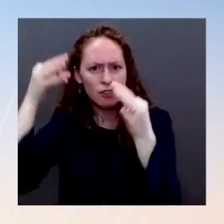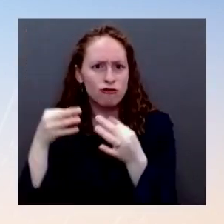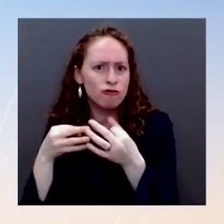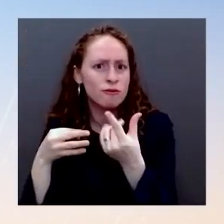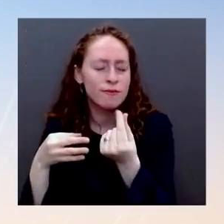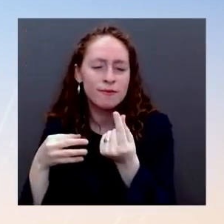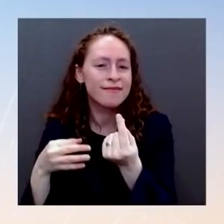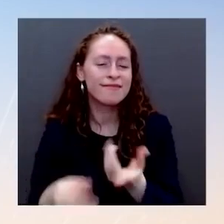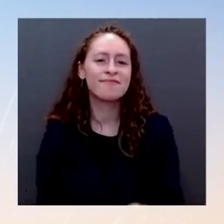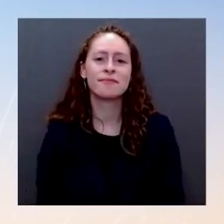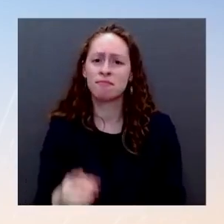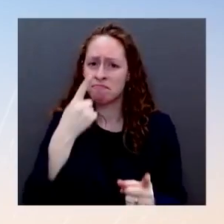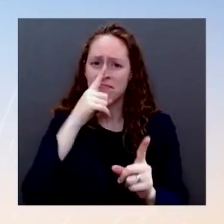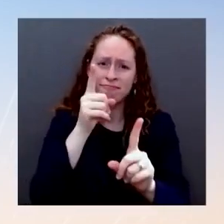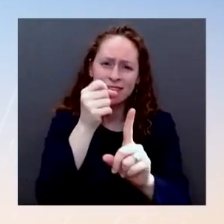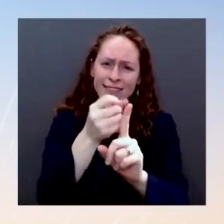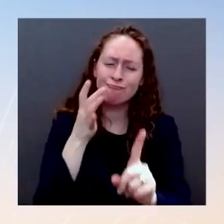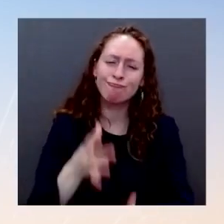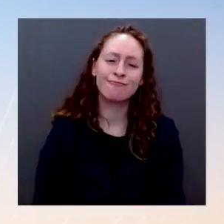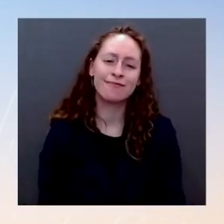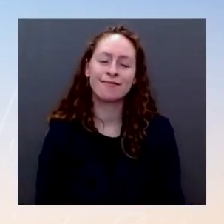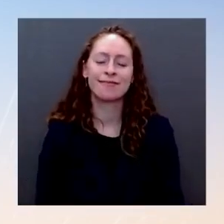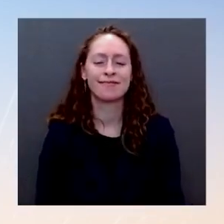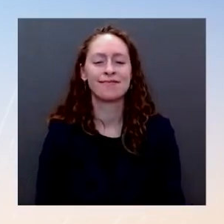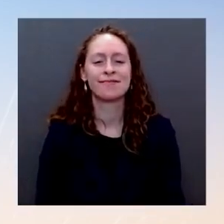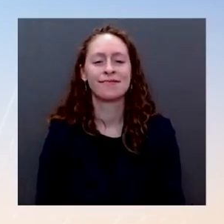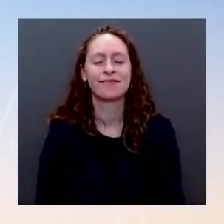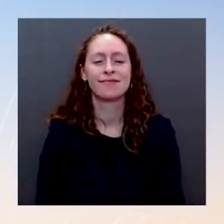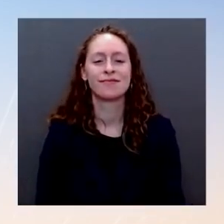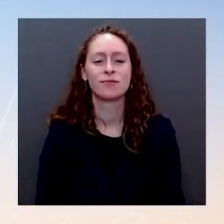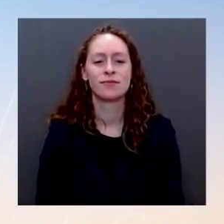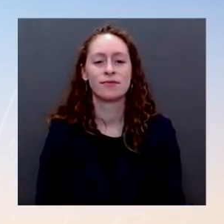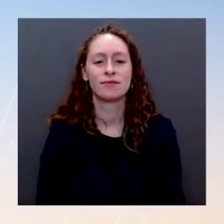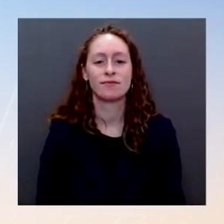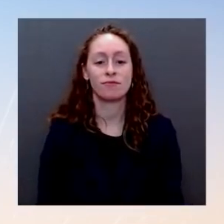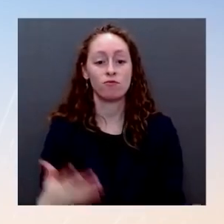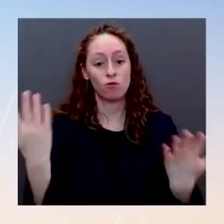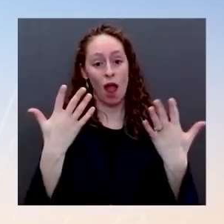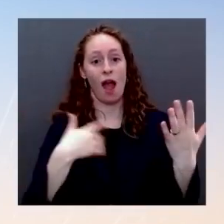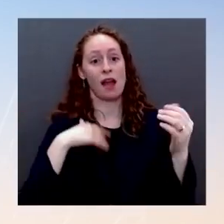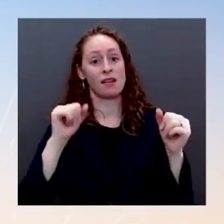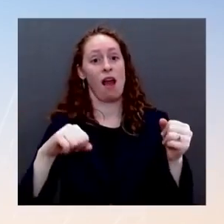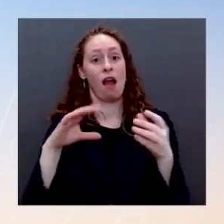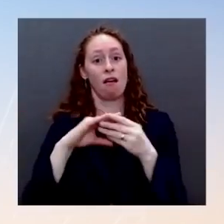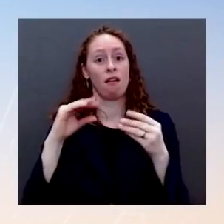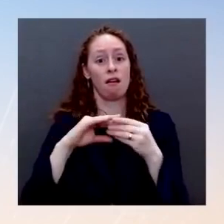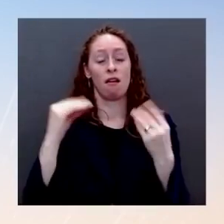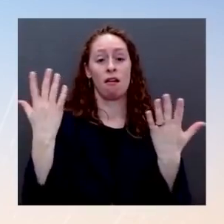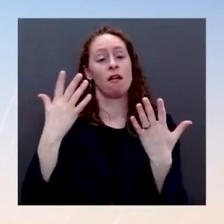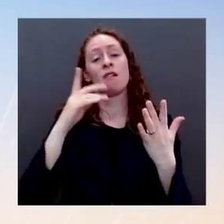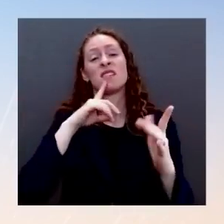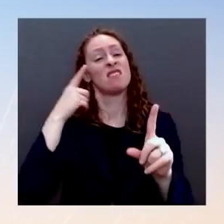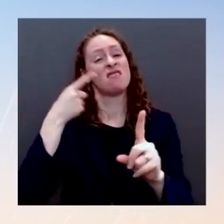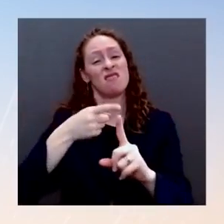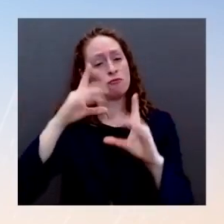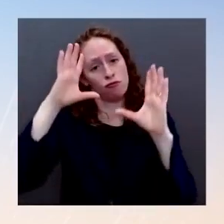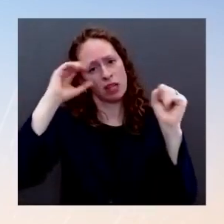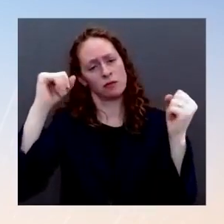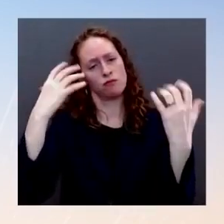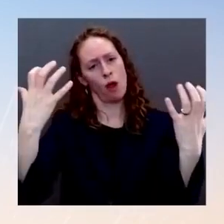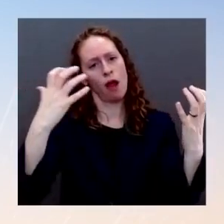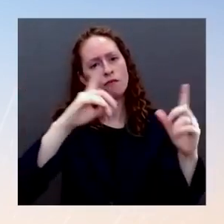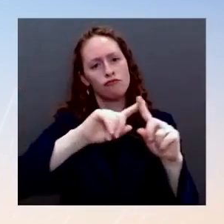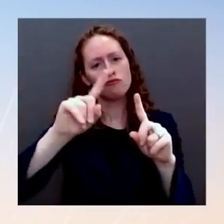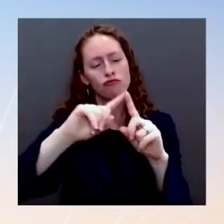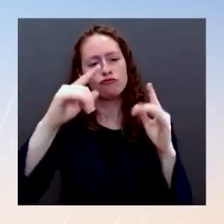that that equity and making sure there are diverse choices and diverse leaders representing different roles in the Federal Reserve, just as has been a priority for